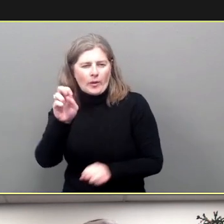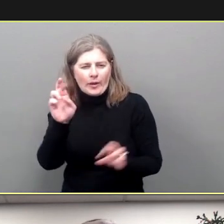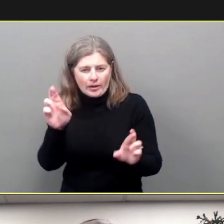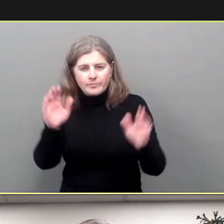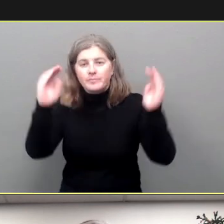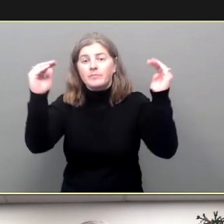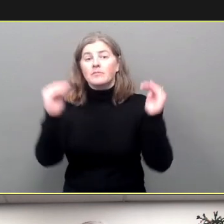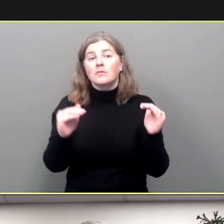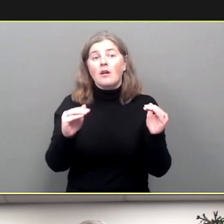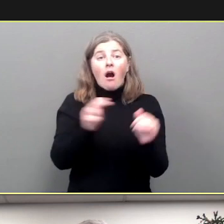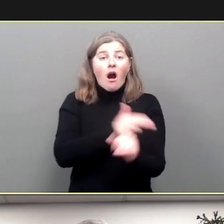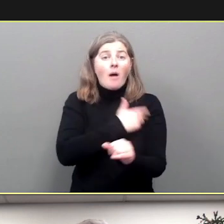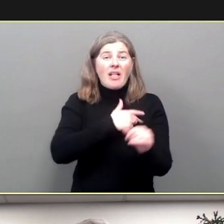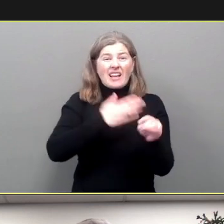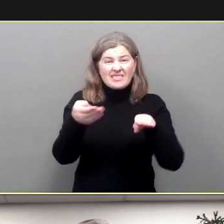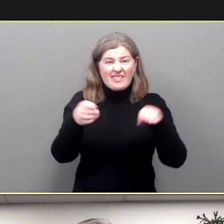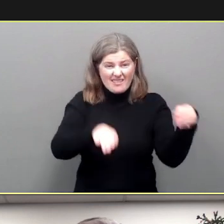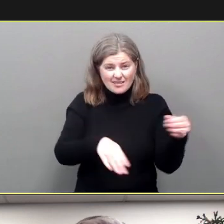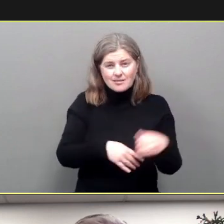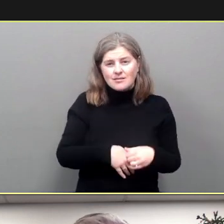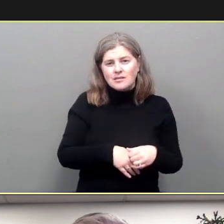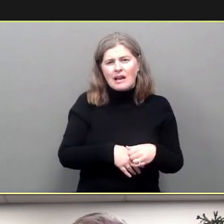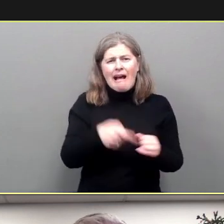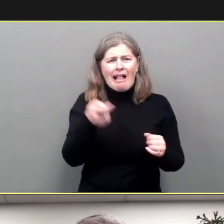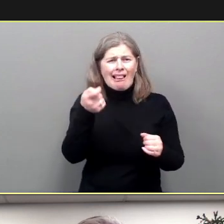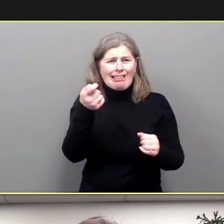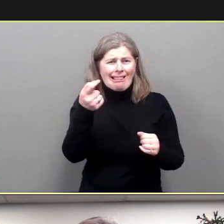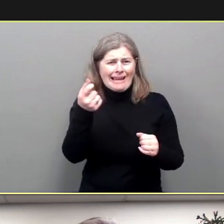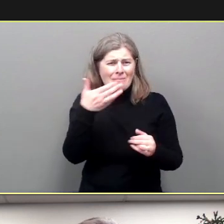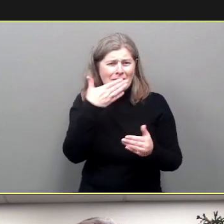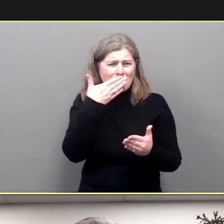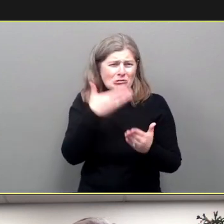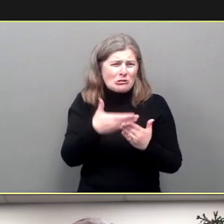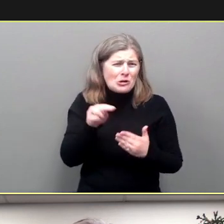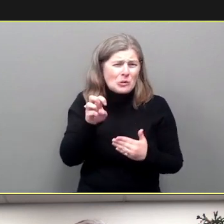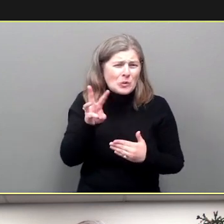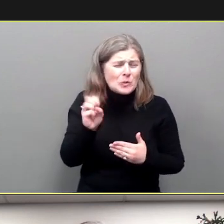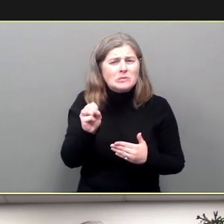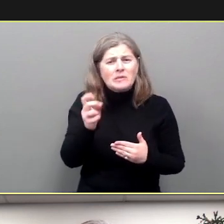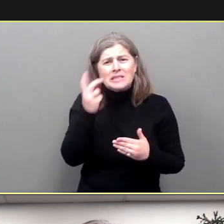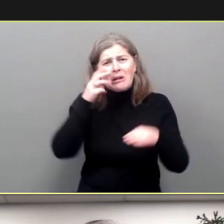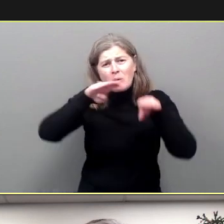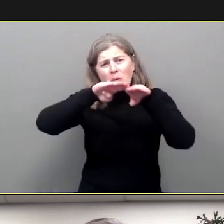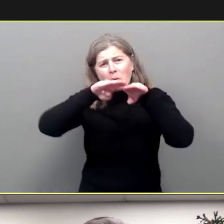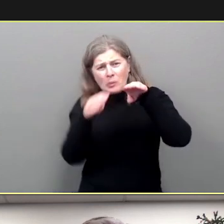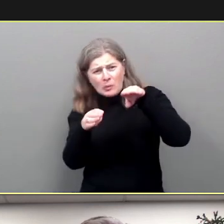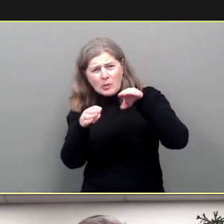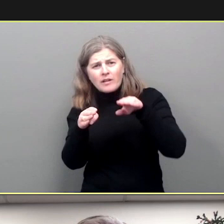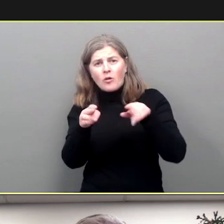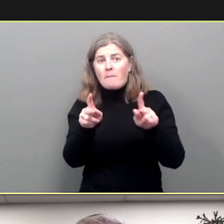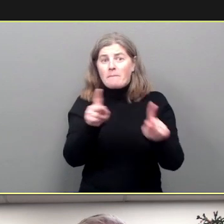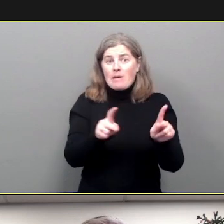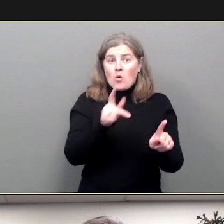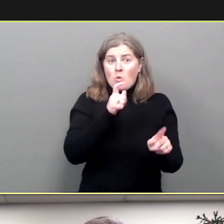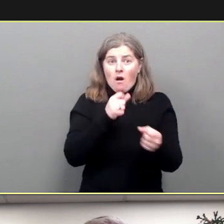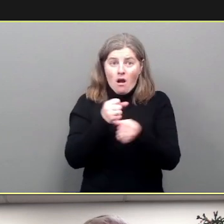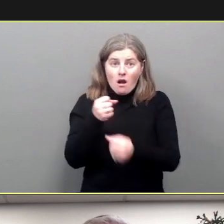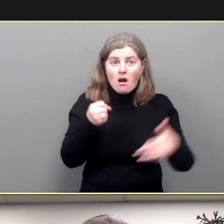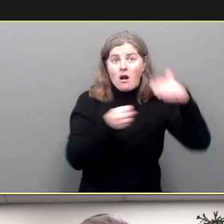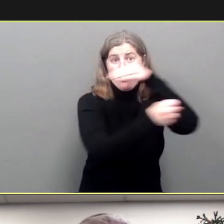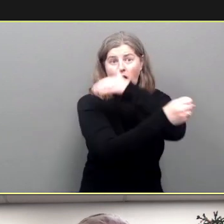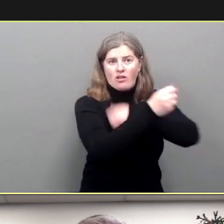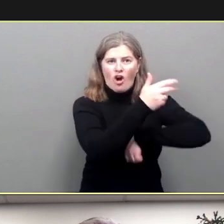Hospitalizations and deaths. There is a little bit of good news. We've seen a drop in people in the hospital with COVID by